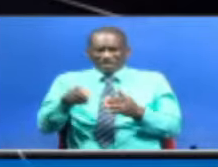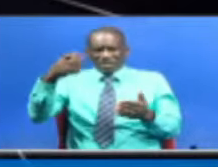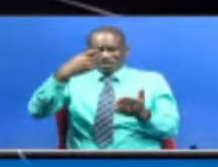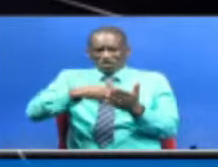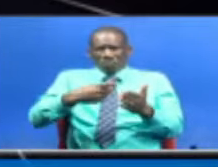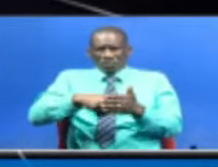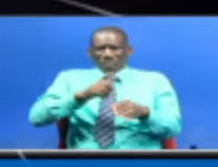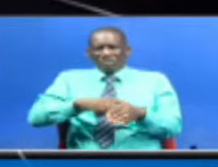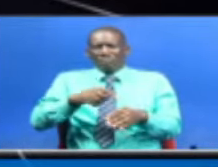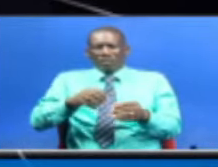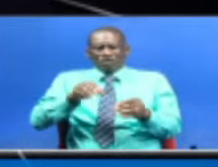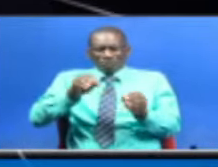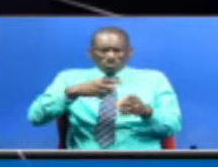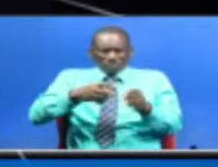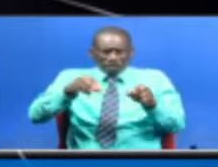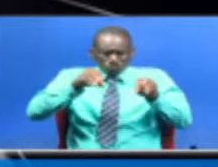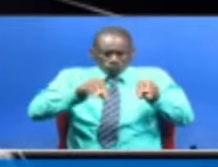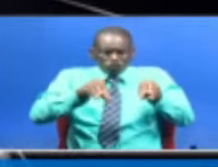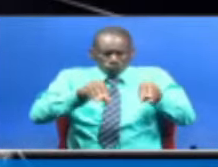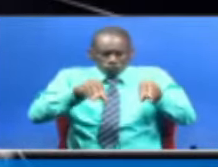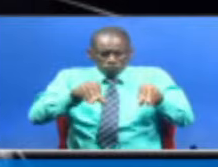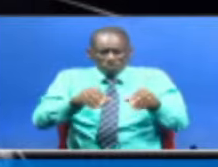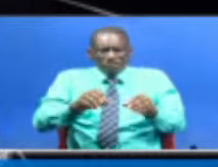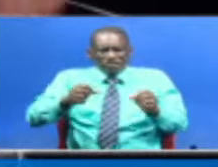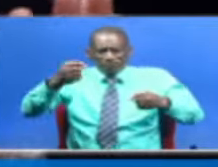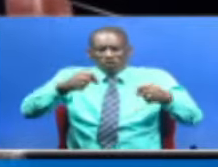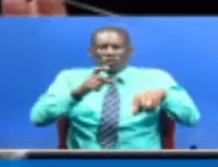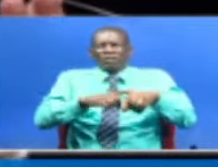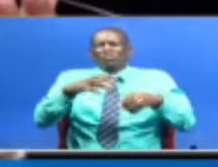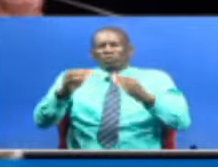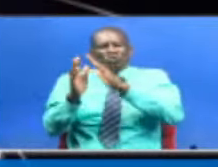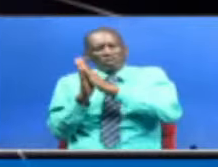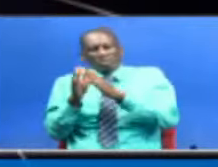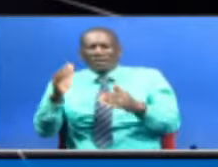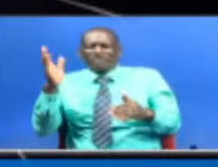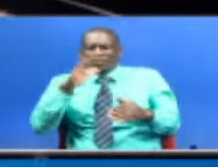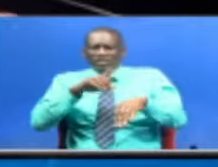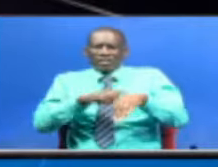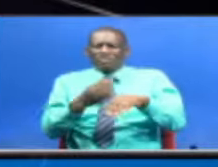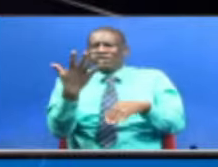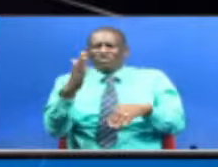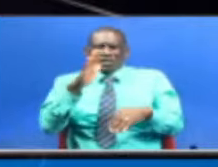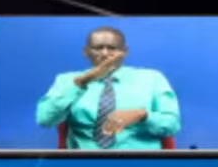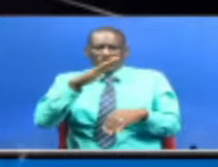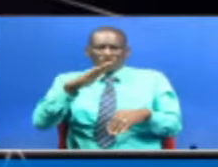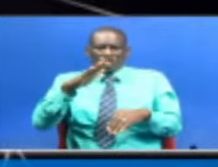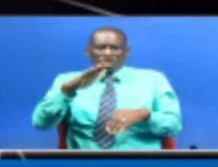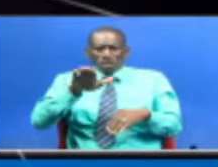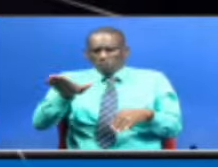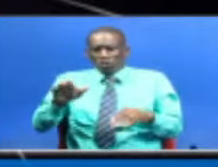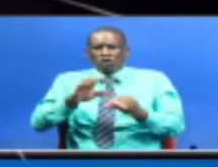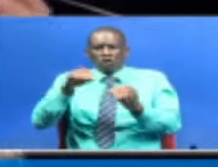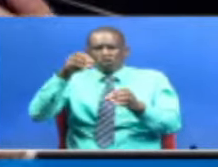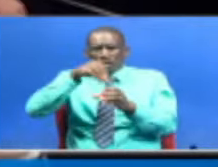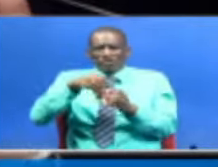to sleep at 10 and it's finished at 6 in the morning or 5 in the morning, no investment. Mm. So,